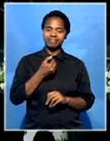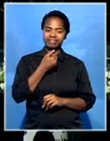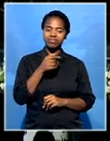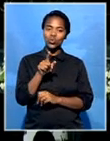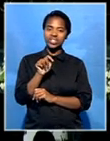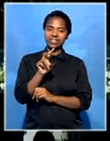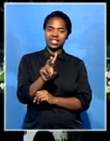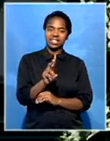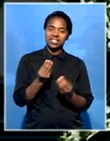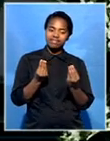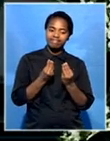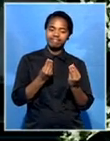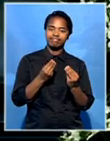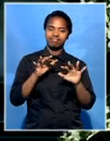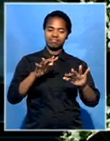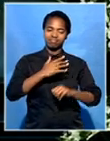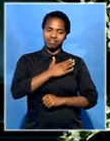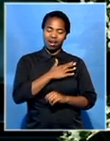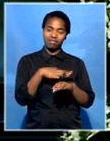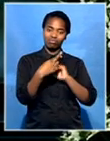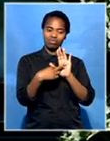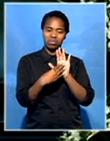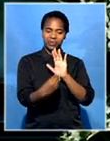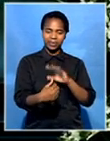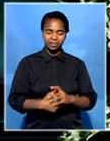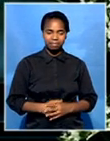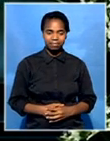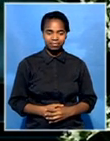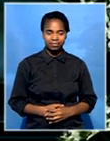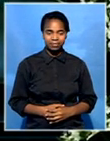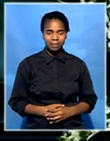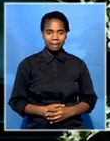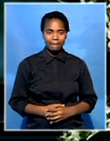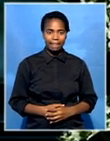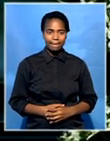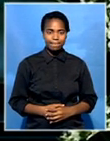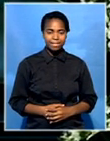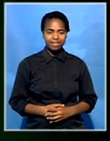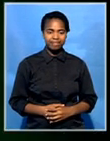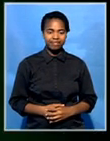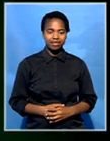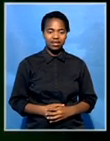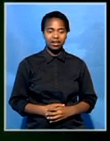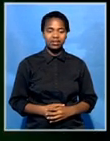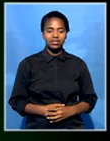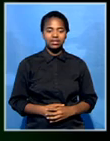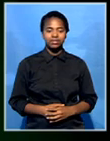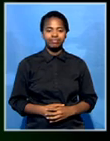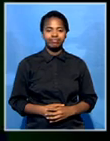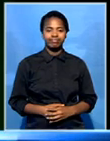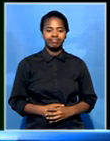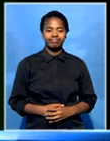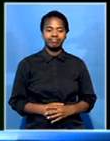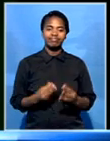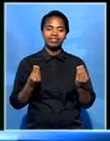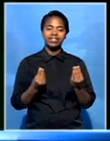personalities on national television. Even in the corridors of power, Simba touched lives. In his